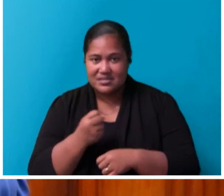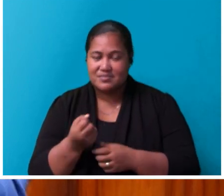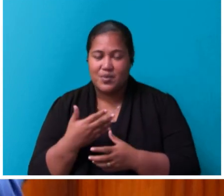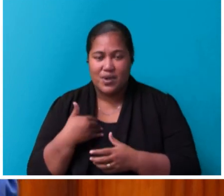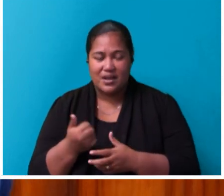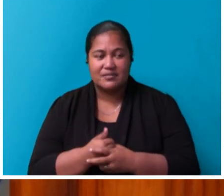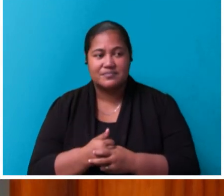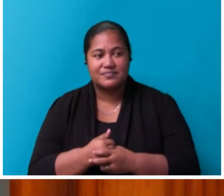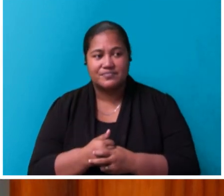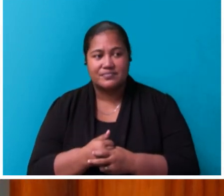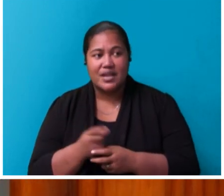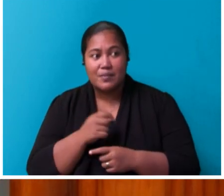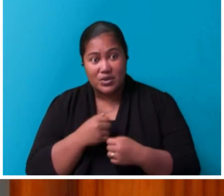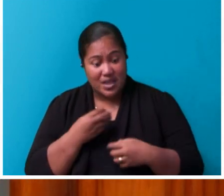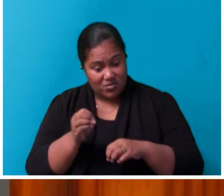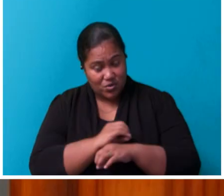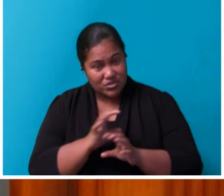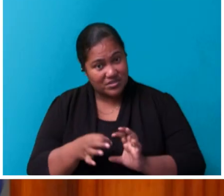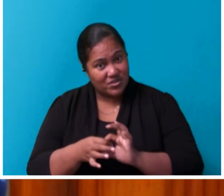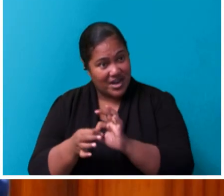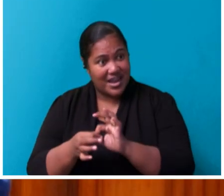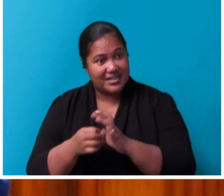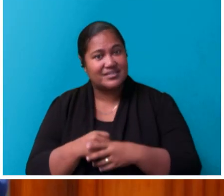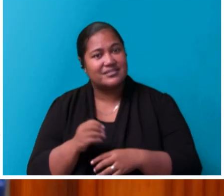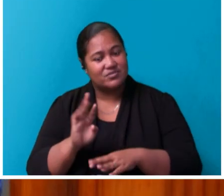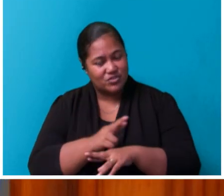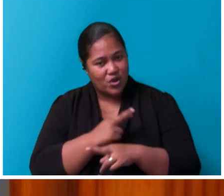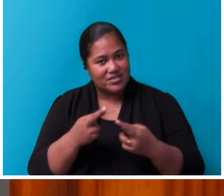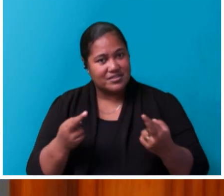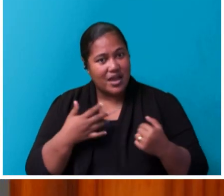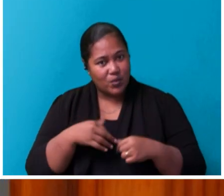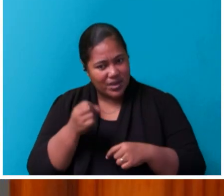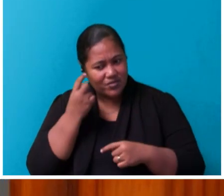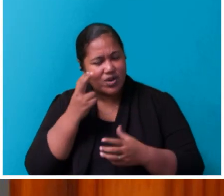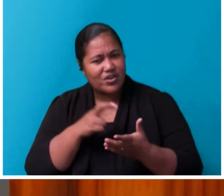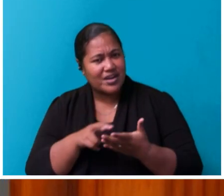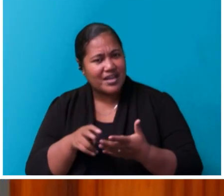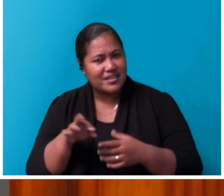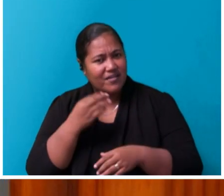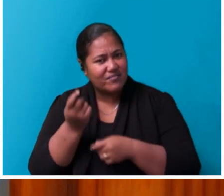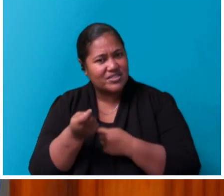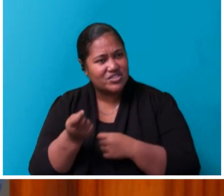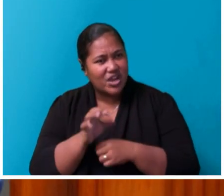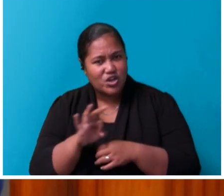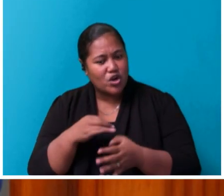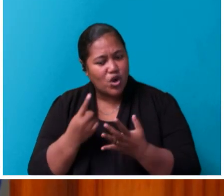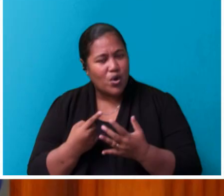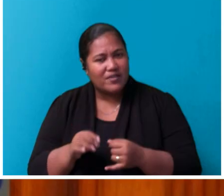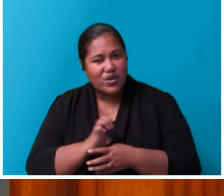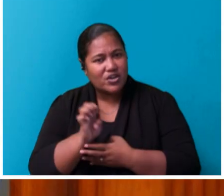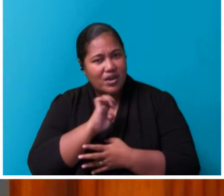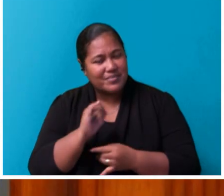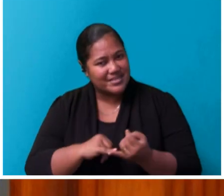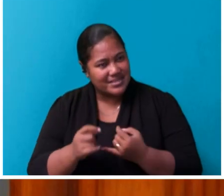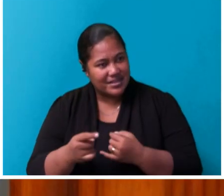deeply connected to our ocean and its resources, we recognize that our fishing industry is not just a means of economic sustenance, it is a vital